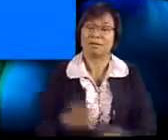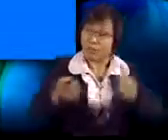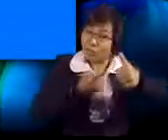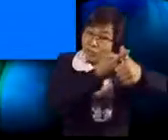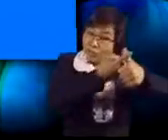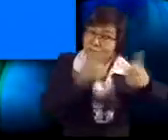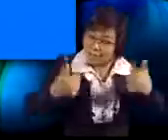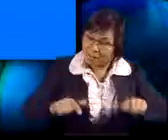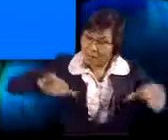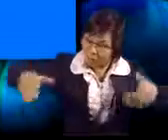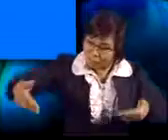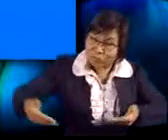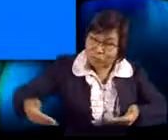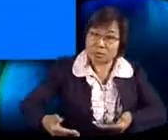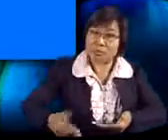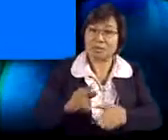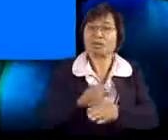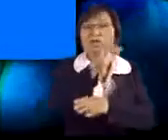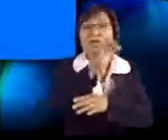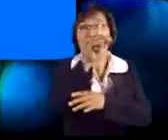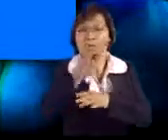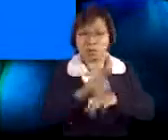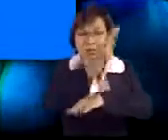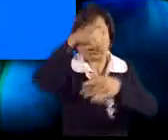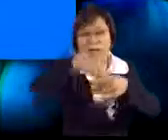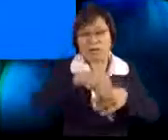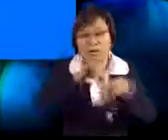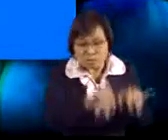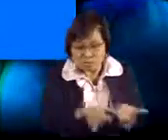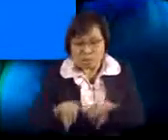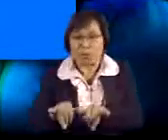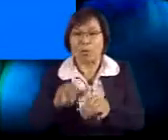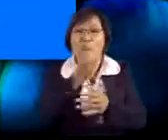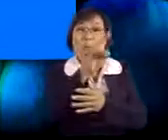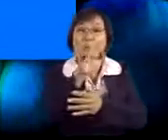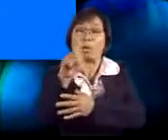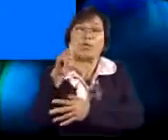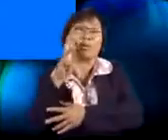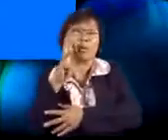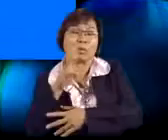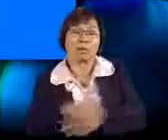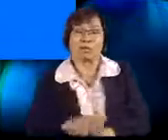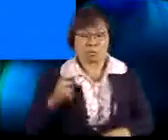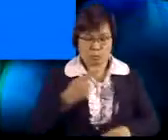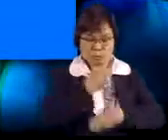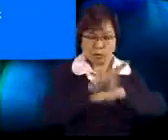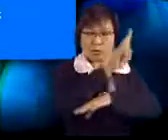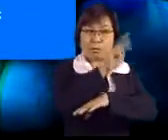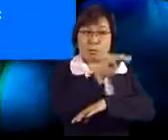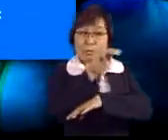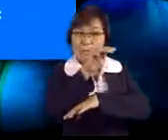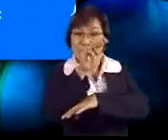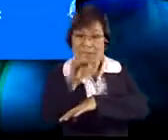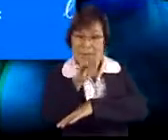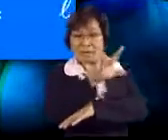First, let me introduce the unit we use in order to measure volume of liquid. We use milliliters